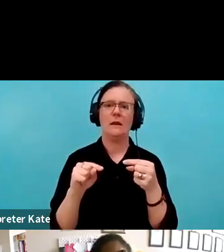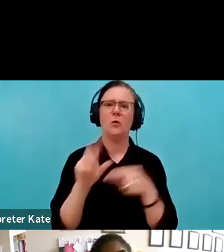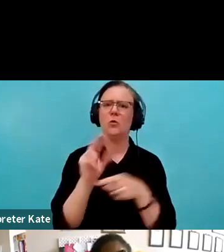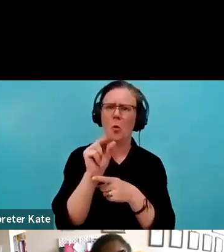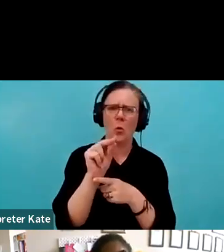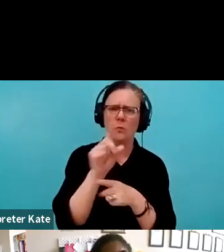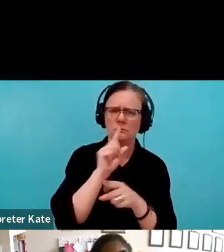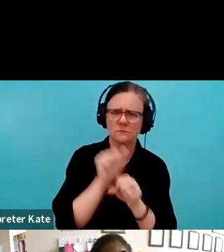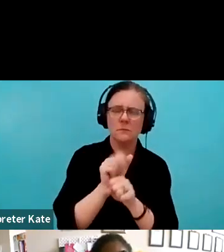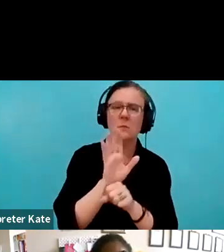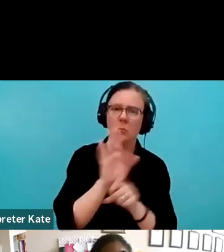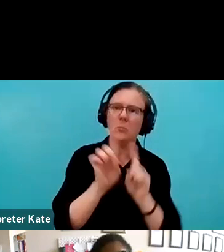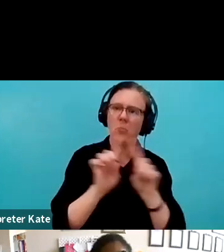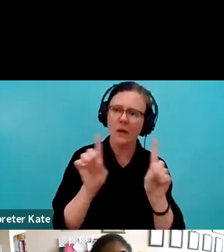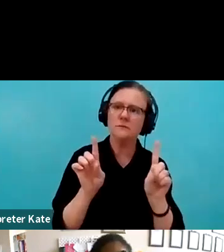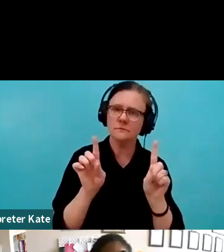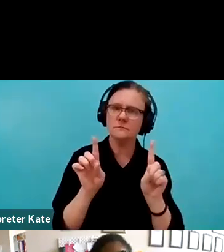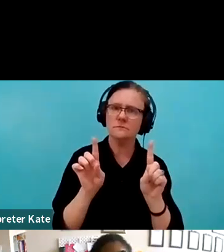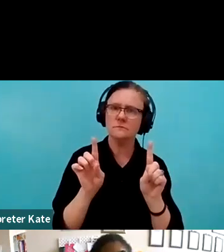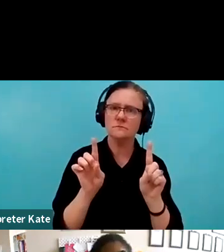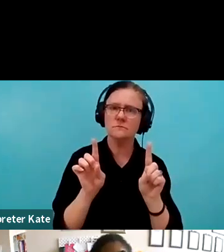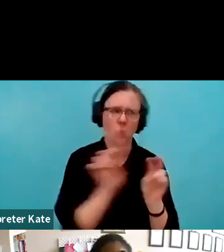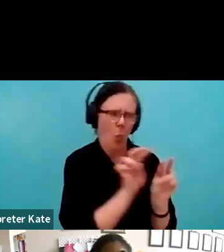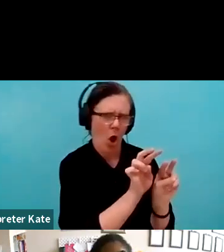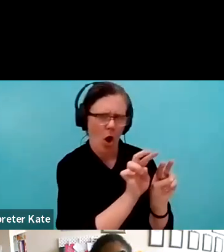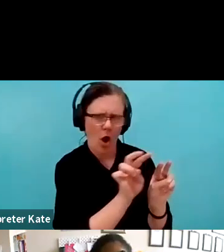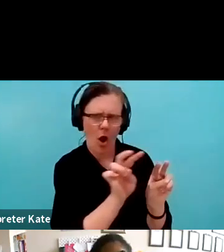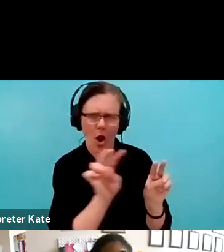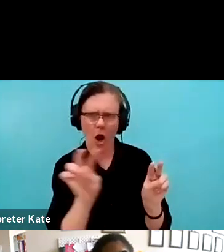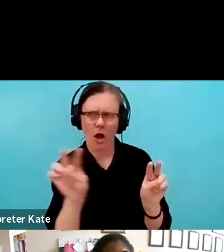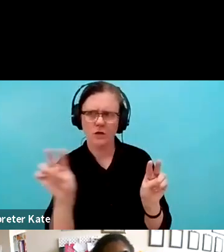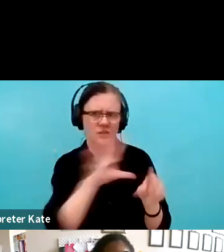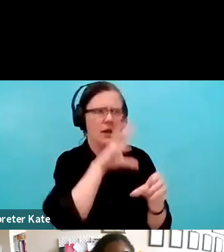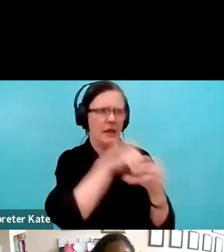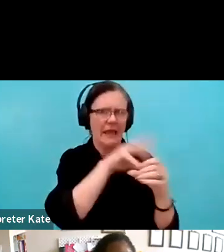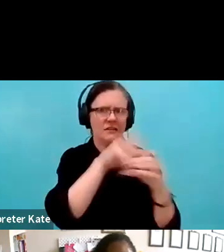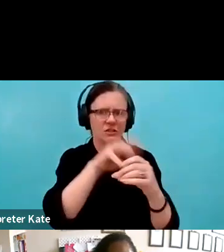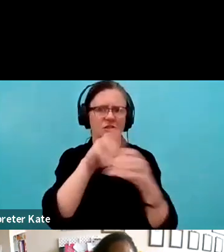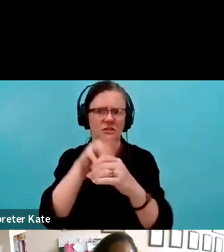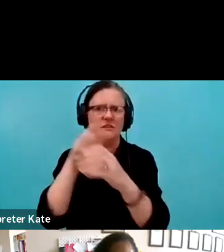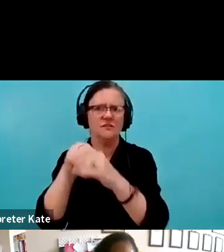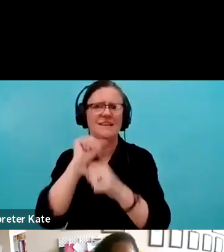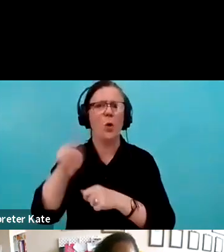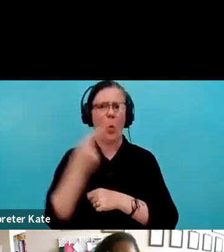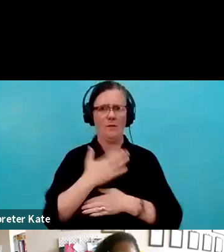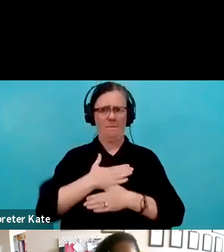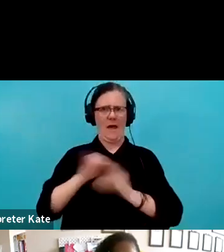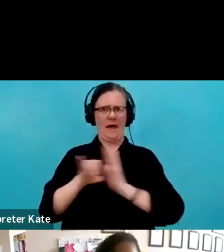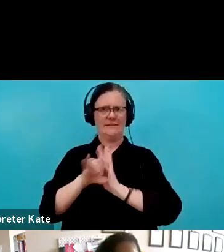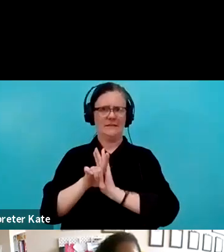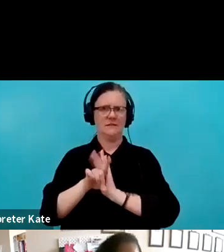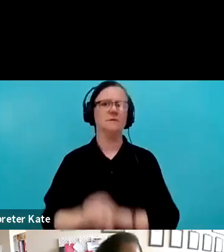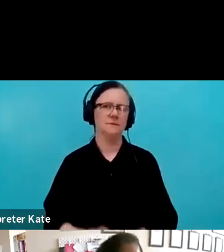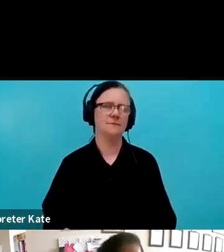is you need to get engaged and well beyond your specific identity.